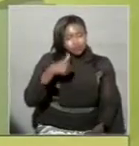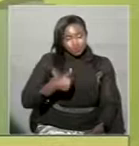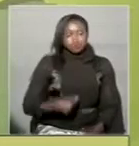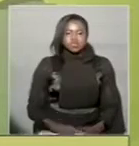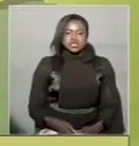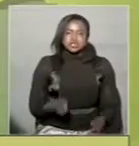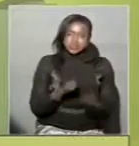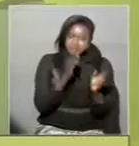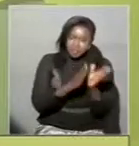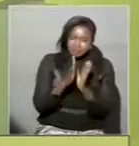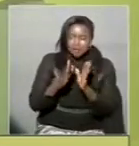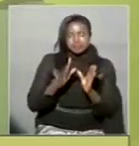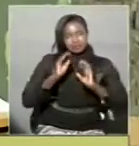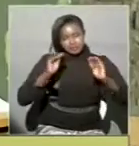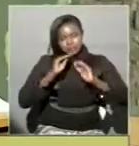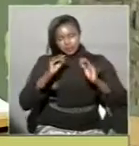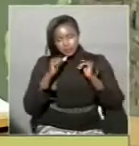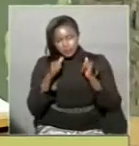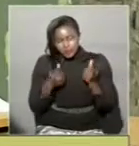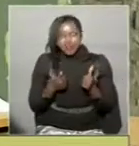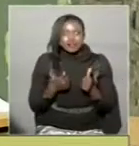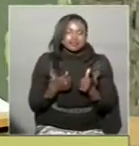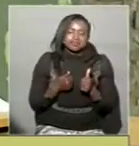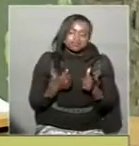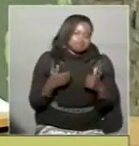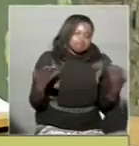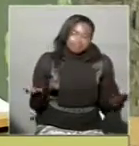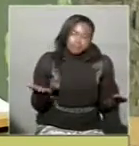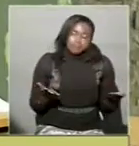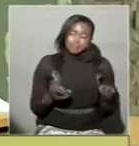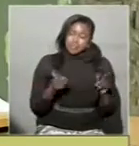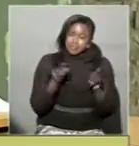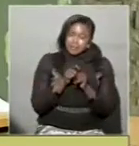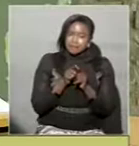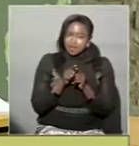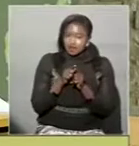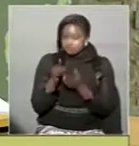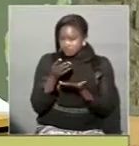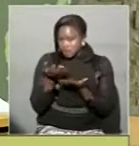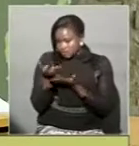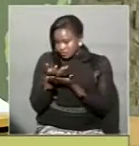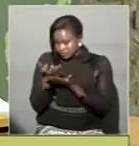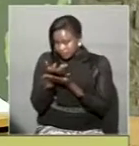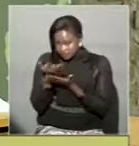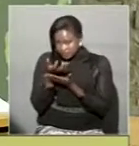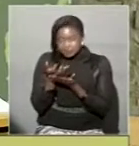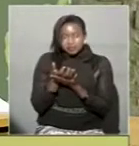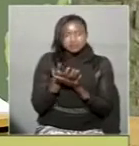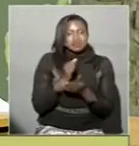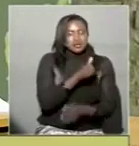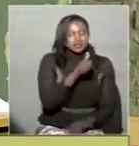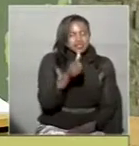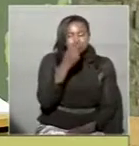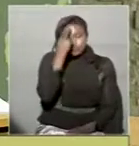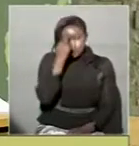their lessons and they teach them well and they assess them so that every learner is